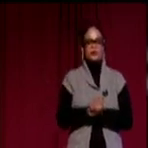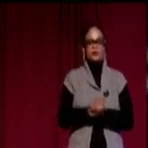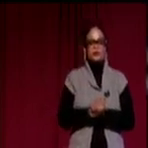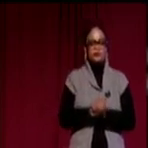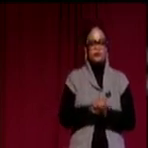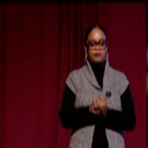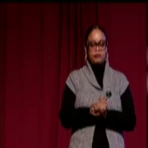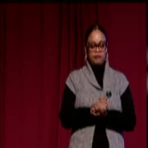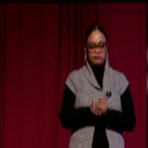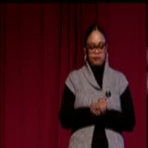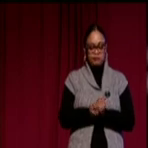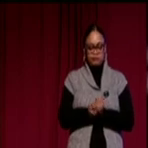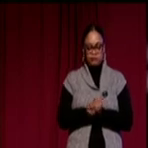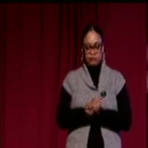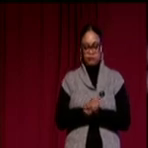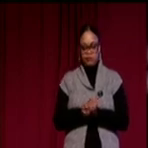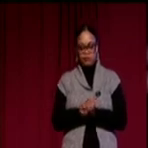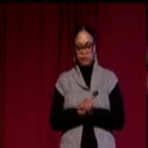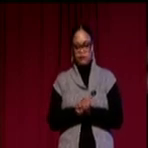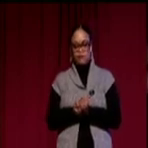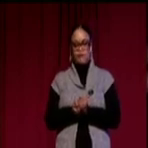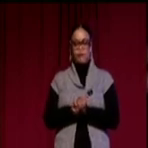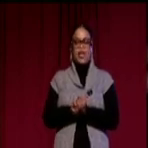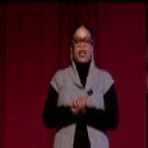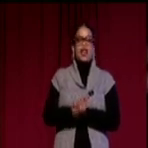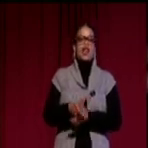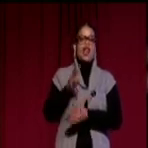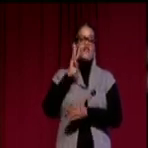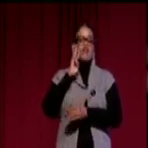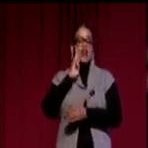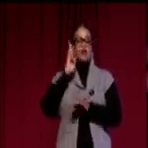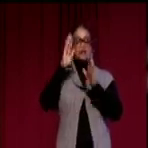Lord have mercy, that fountain.